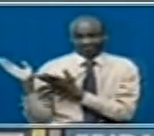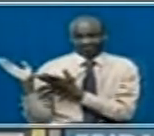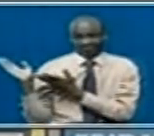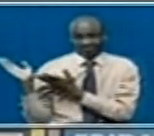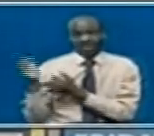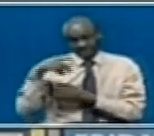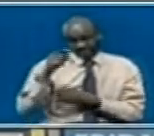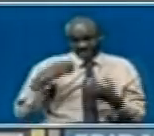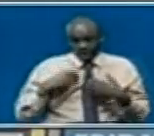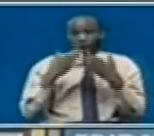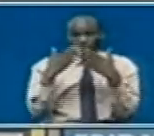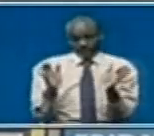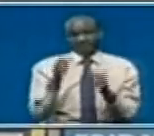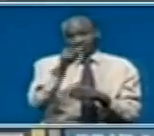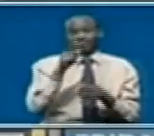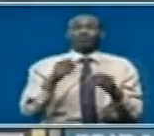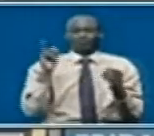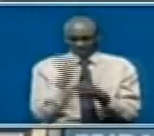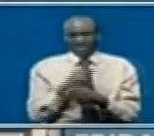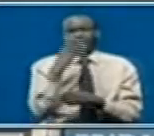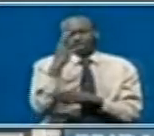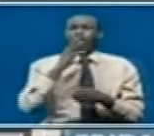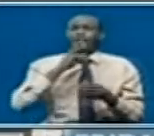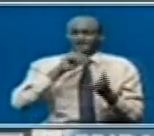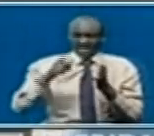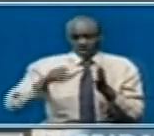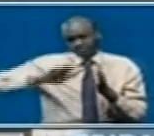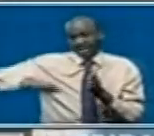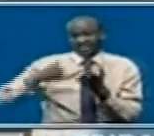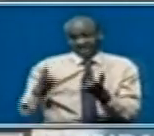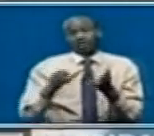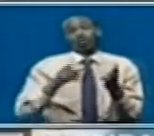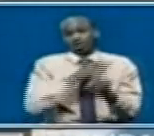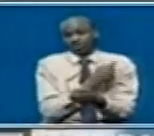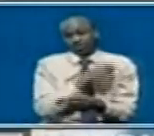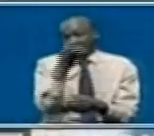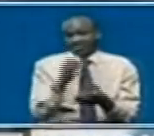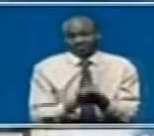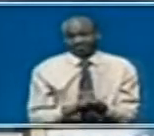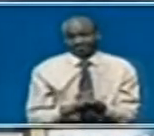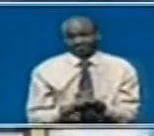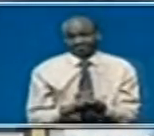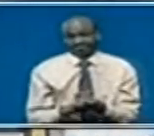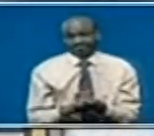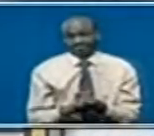316794 has since been opened to clear the 4 million shillings arrears owed to the hospital.